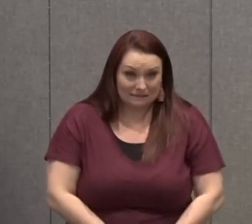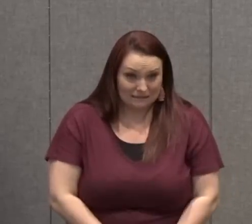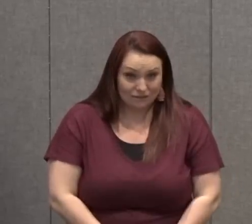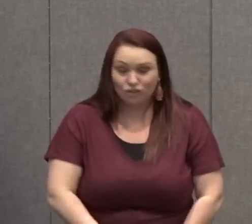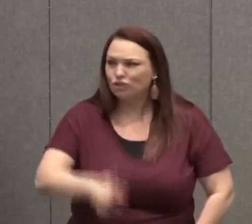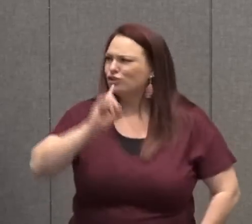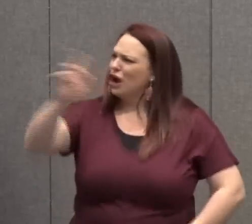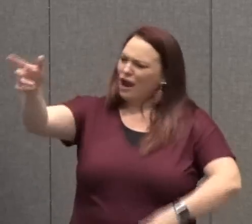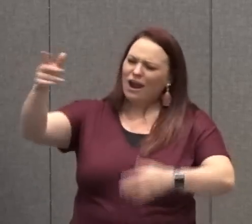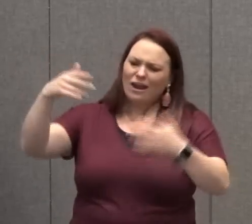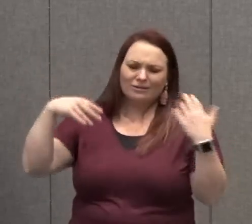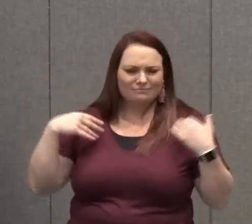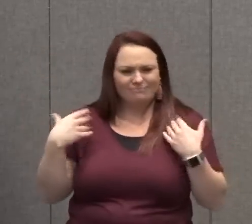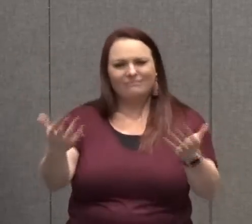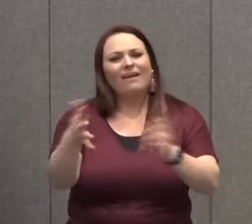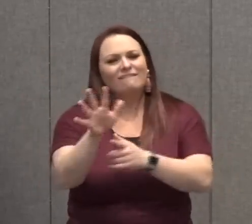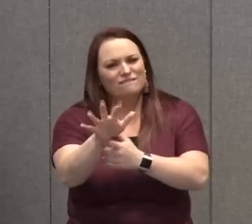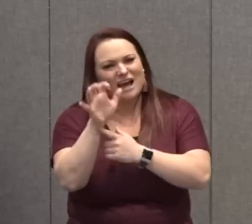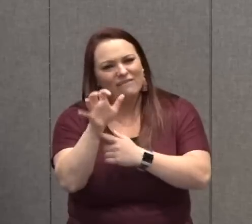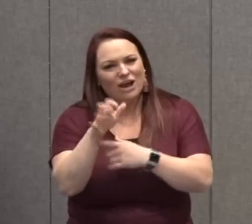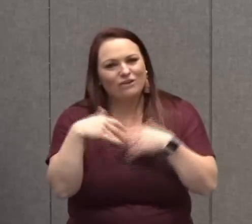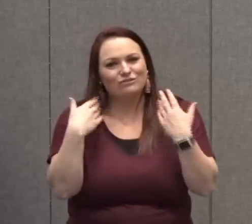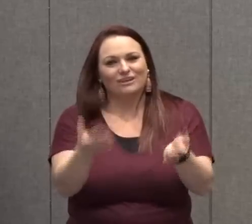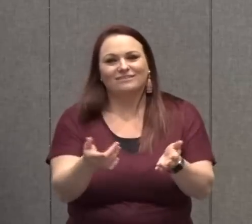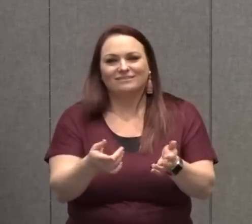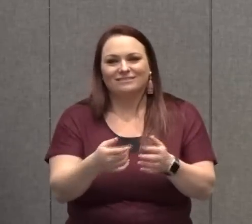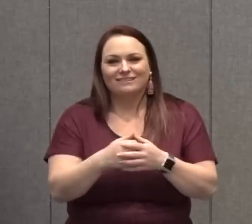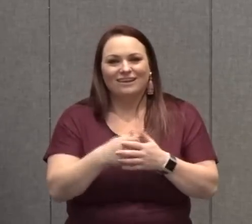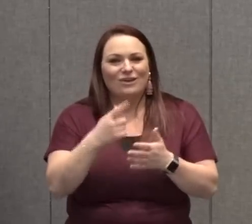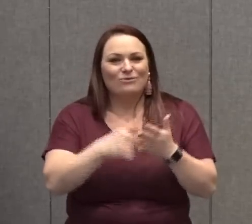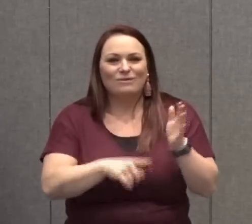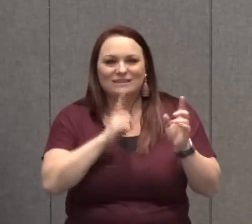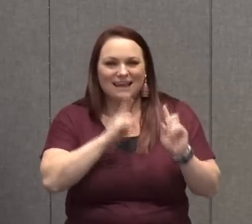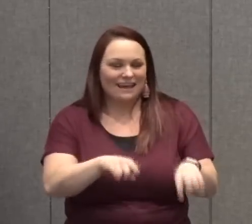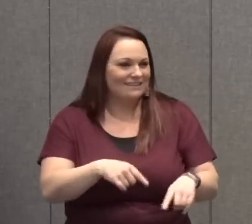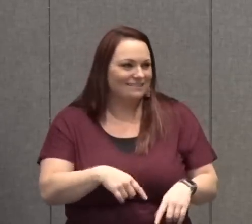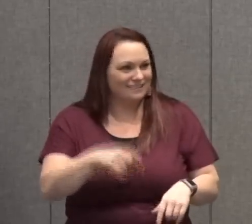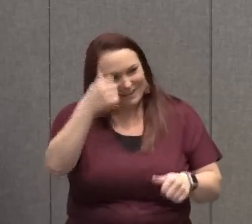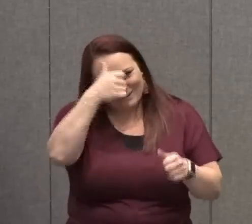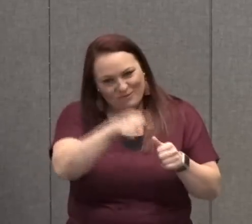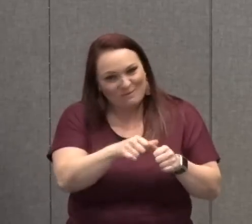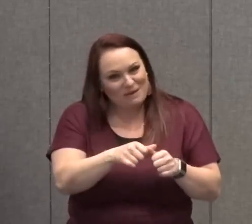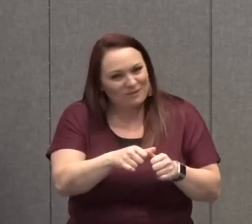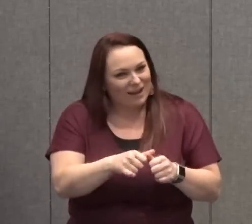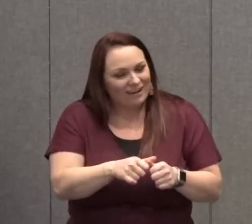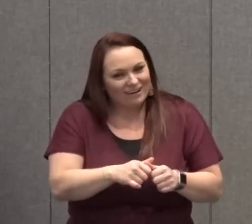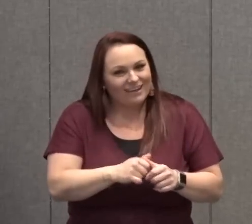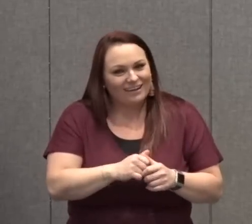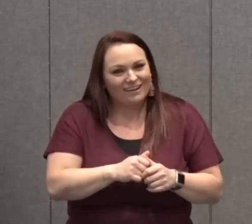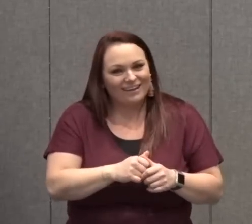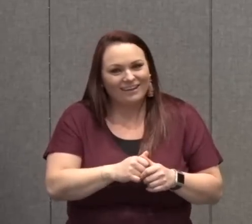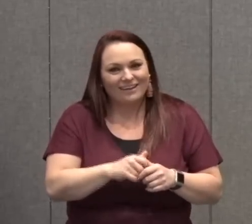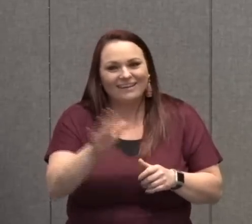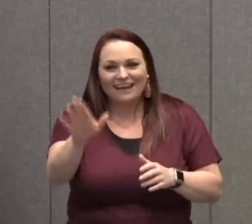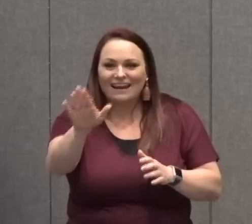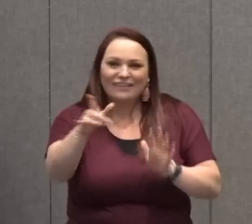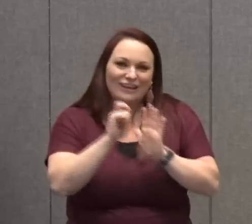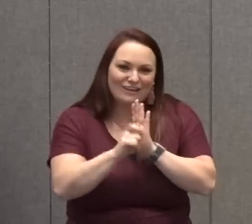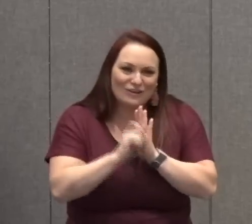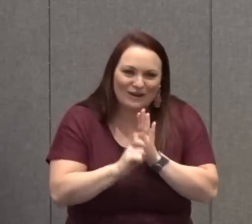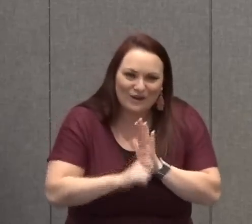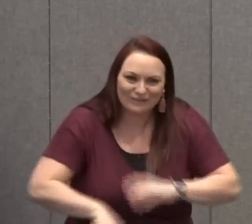sure for 500 what was the answer I don't remember can I look at your notes